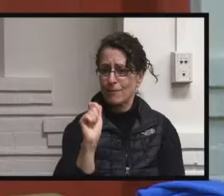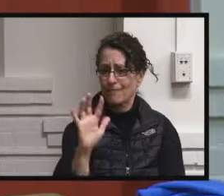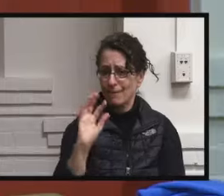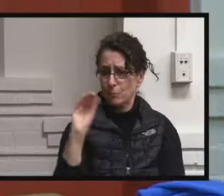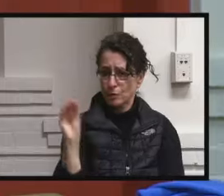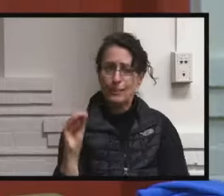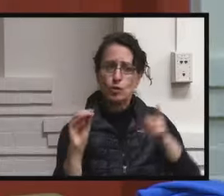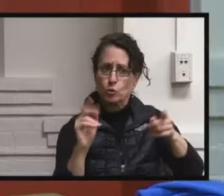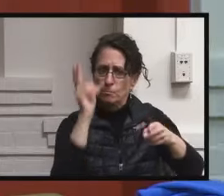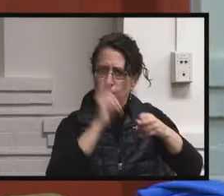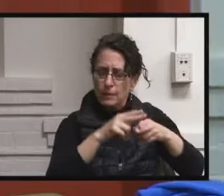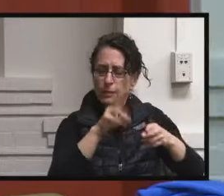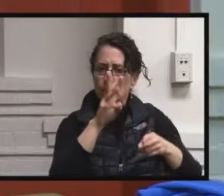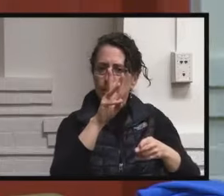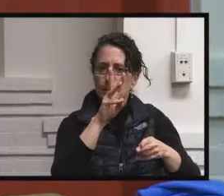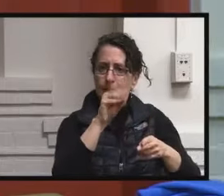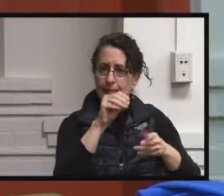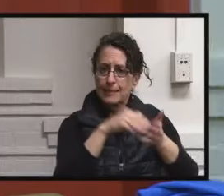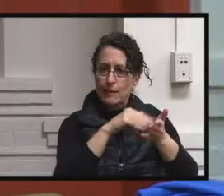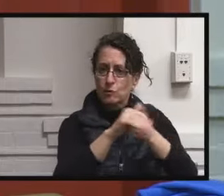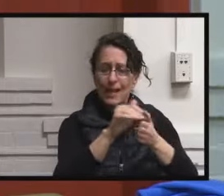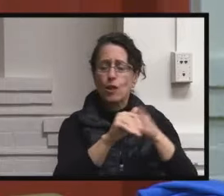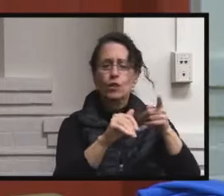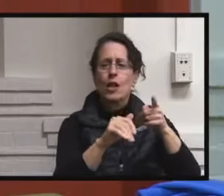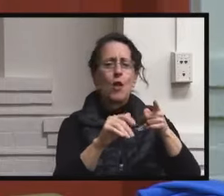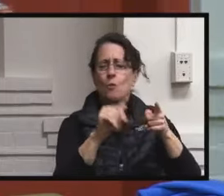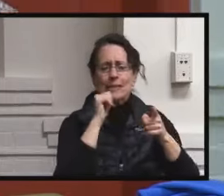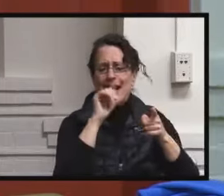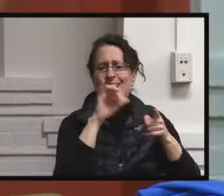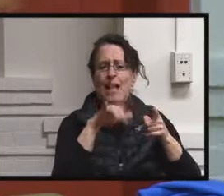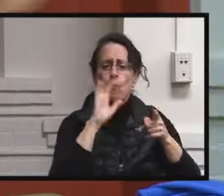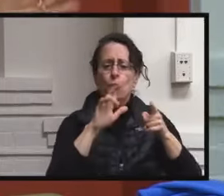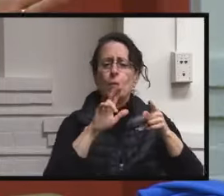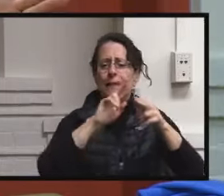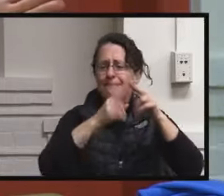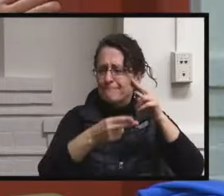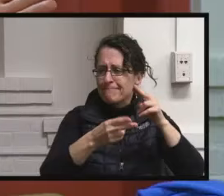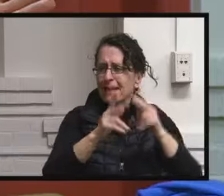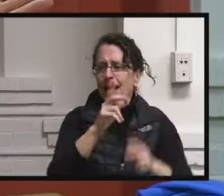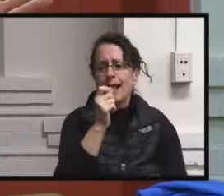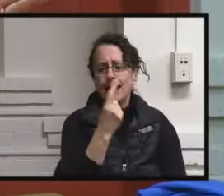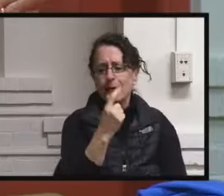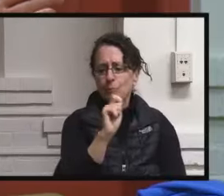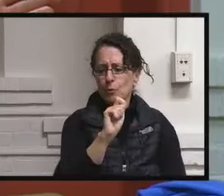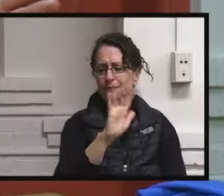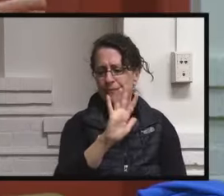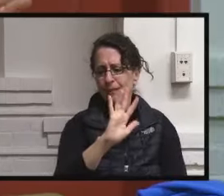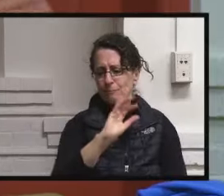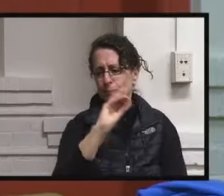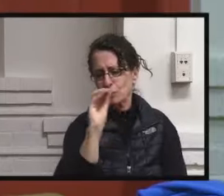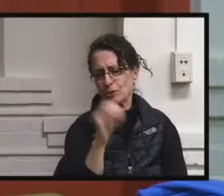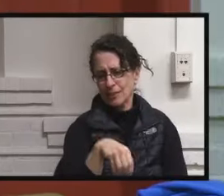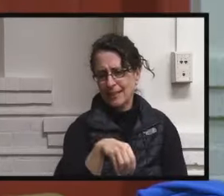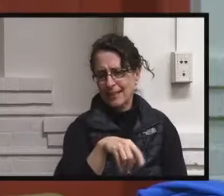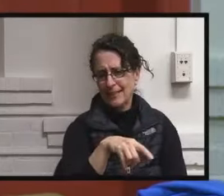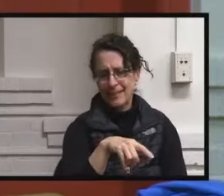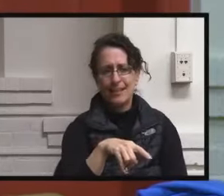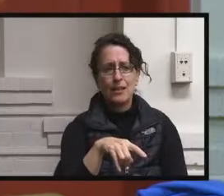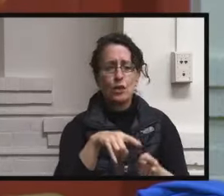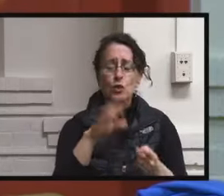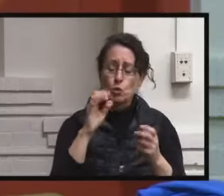that you were talking about is decreased by about 11.5%, which narrows that margin between $60,000